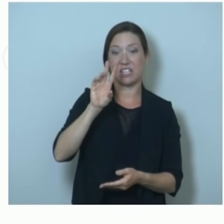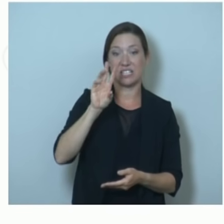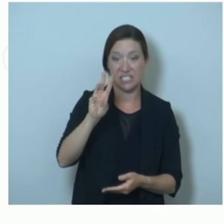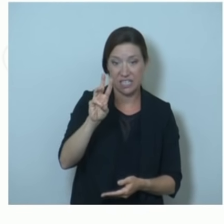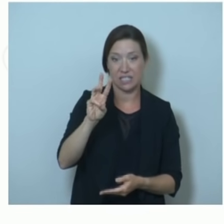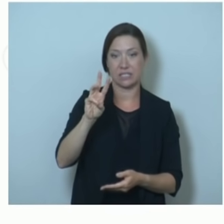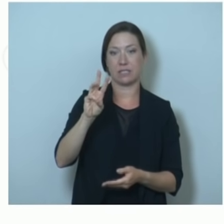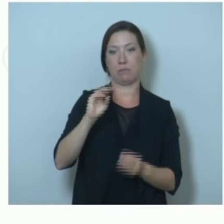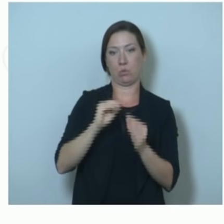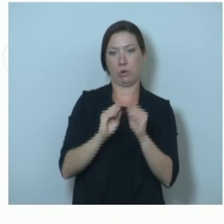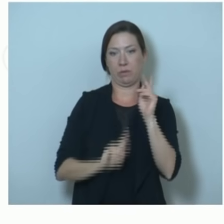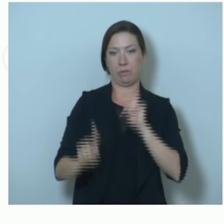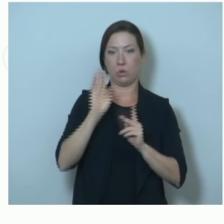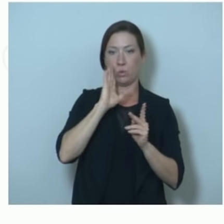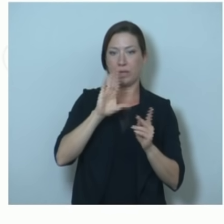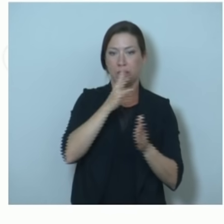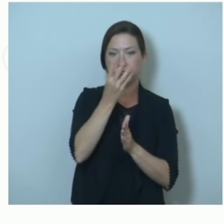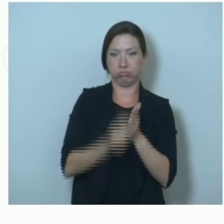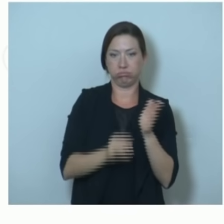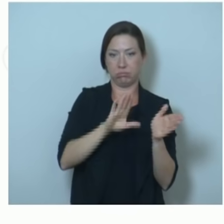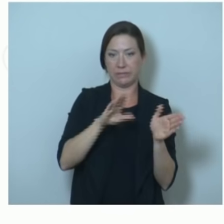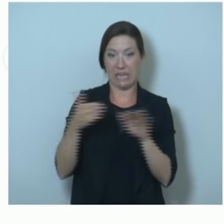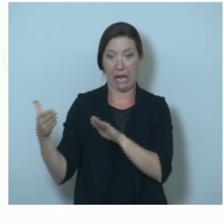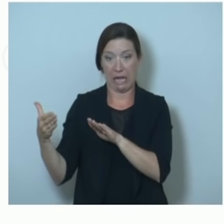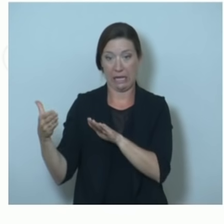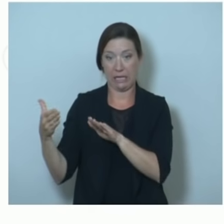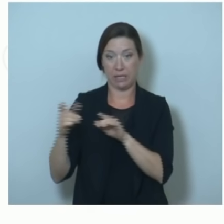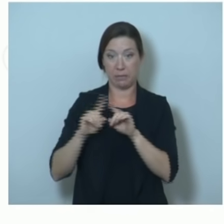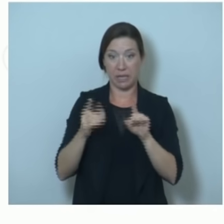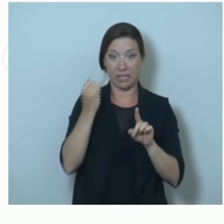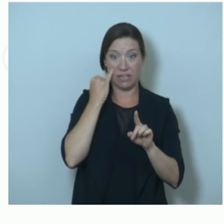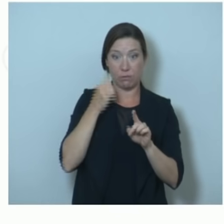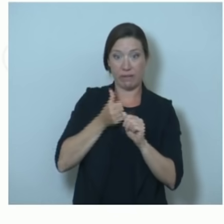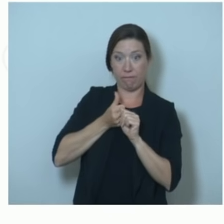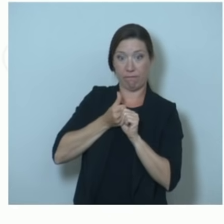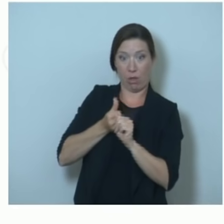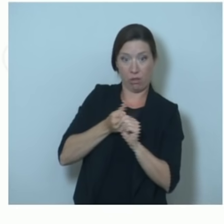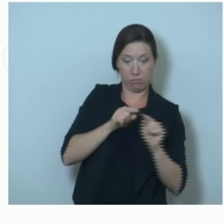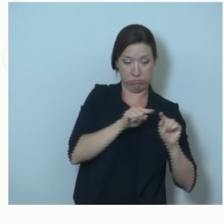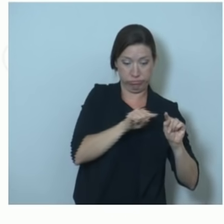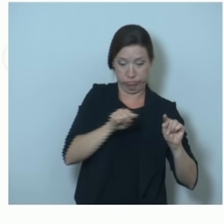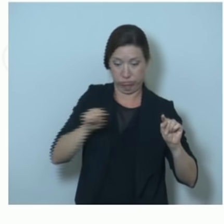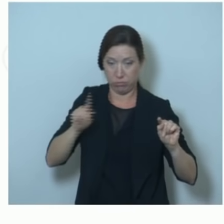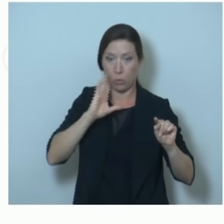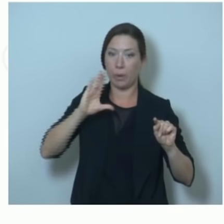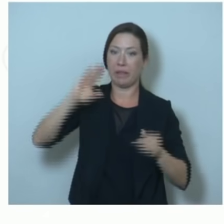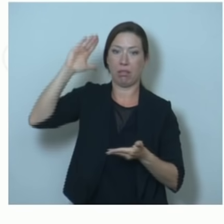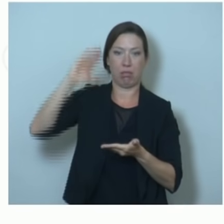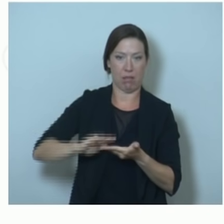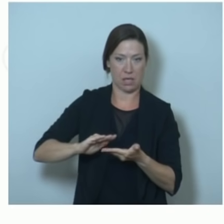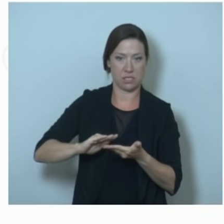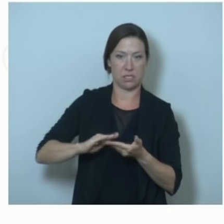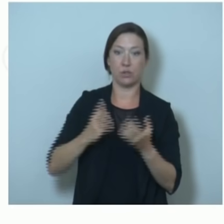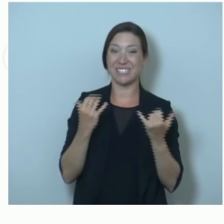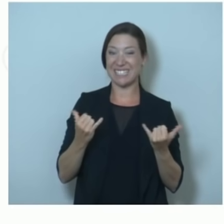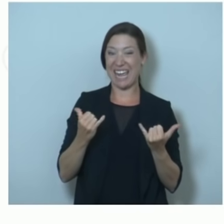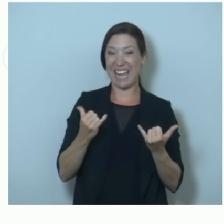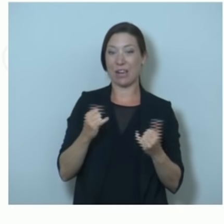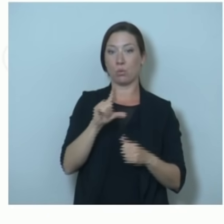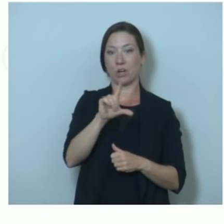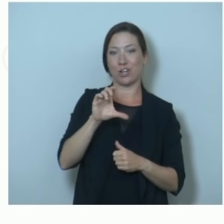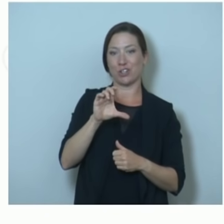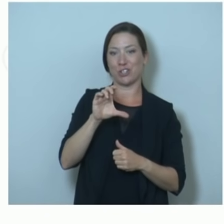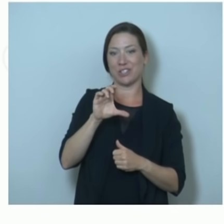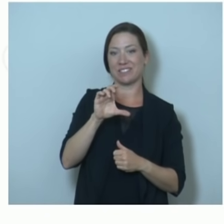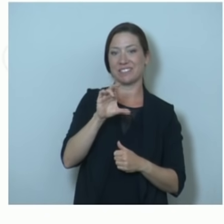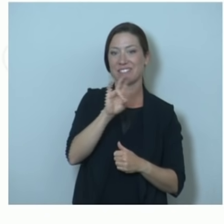3,976 against the 163 that we have today. So don't be deceived by, I like doing the graphs